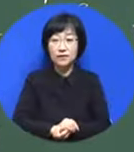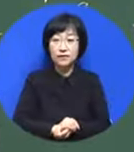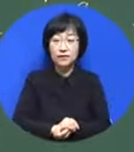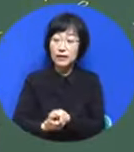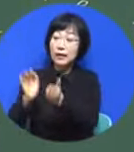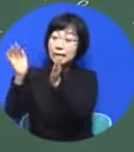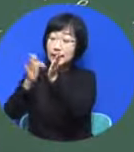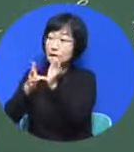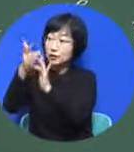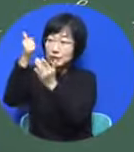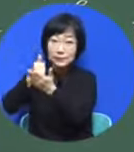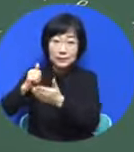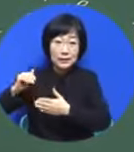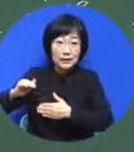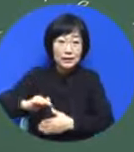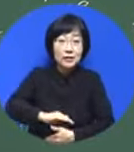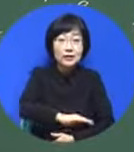Bible.